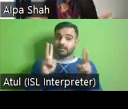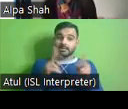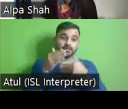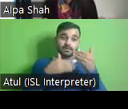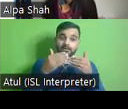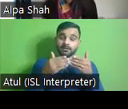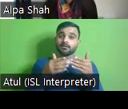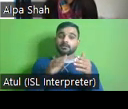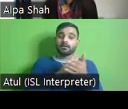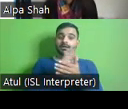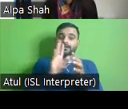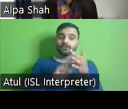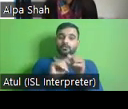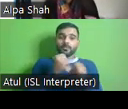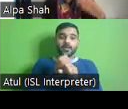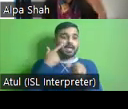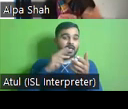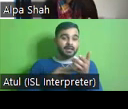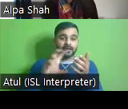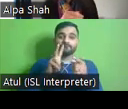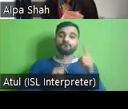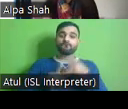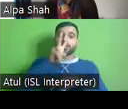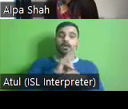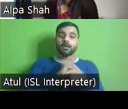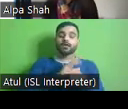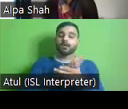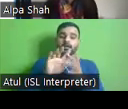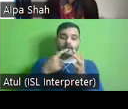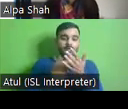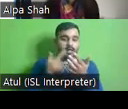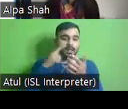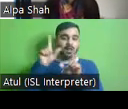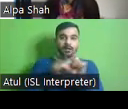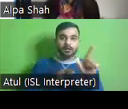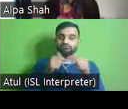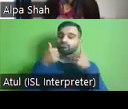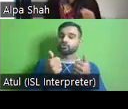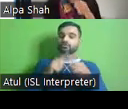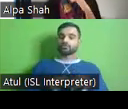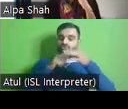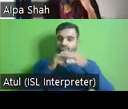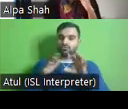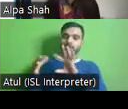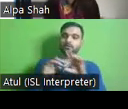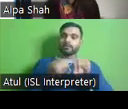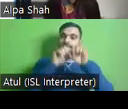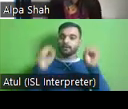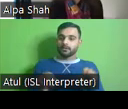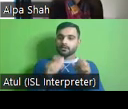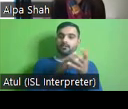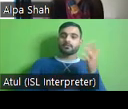with hegemonic values of hierarchy, a hierarchy that is graded in equality, the creation and persistence of